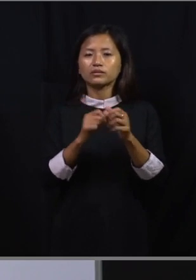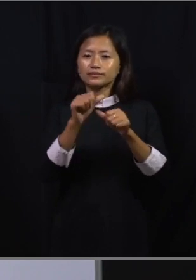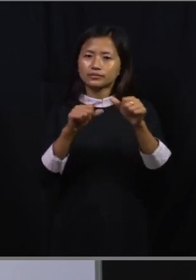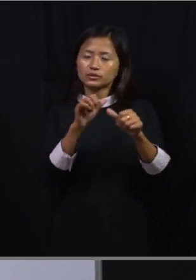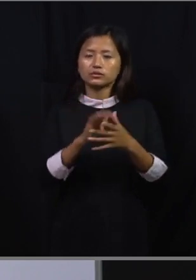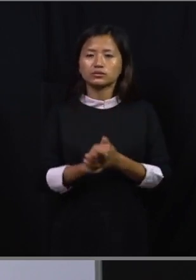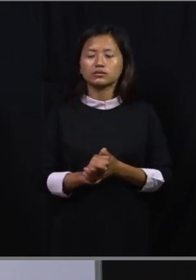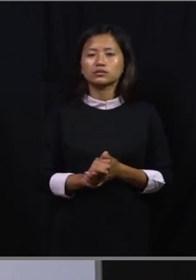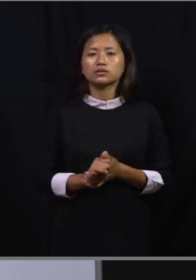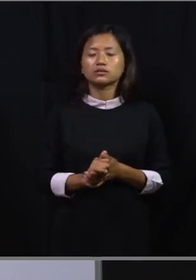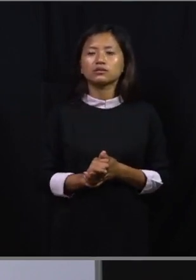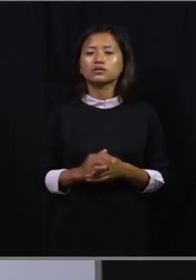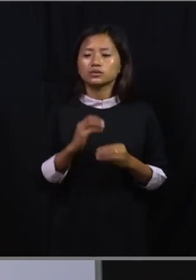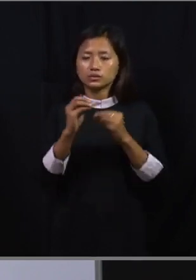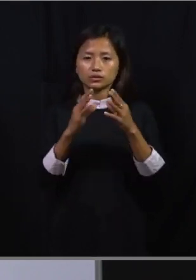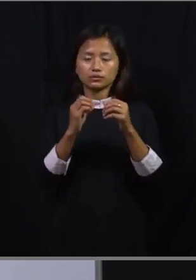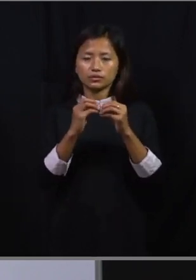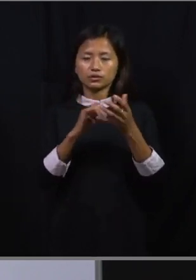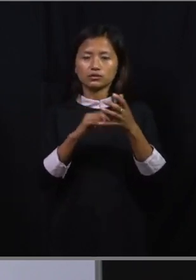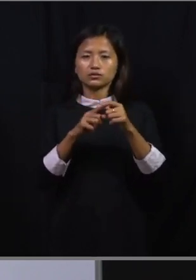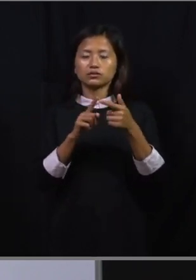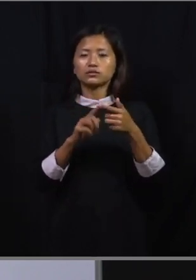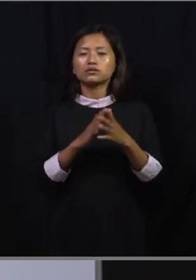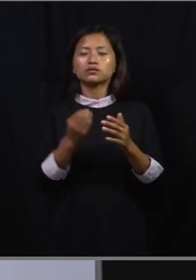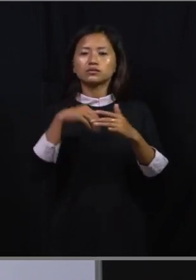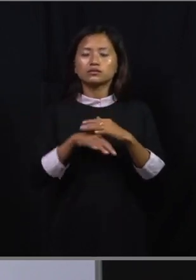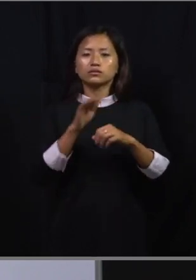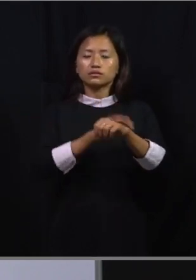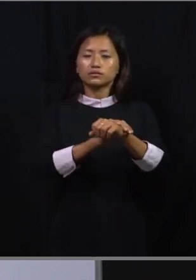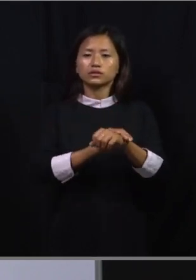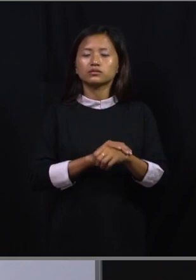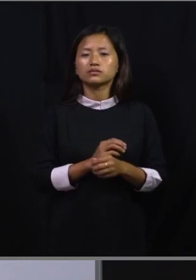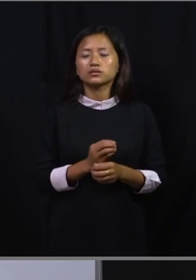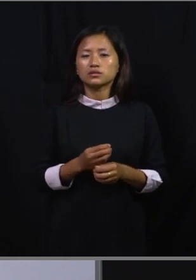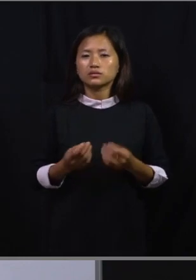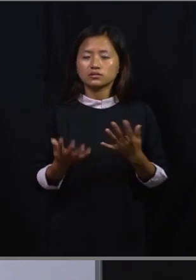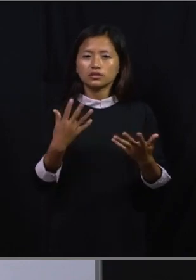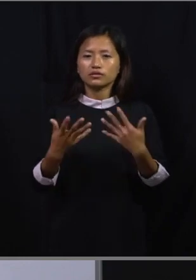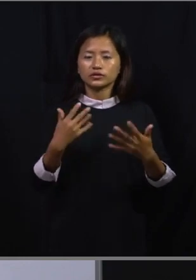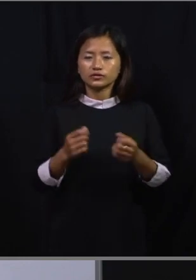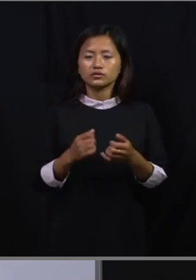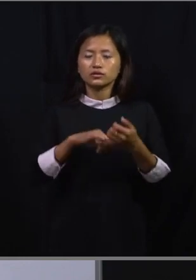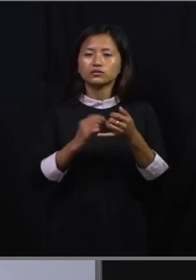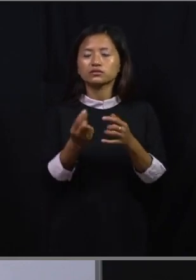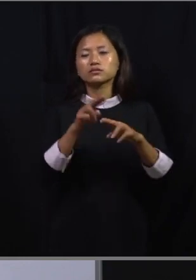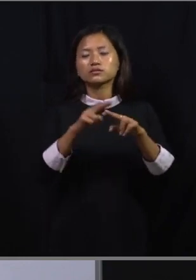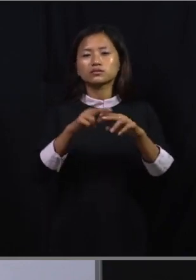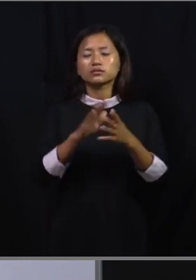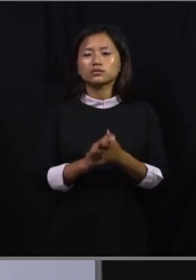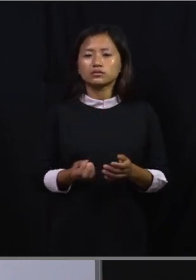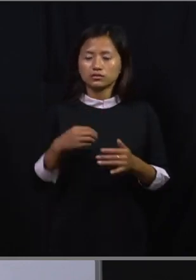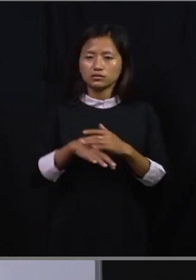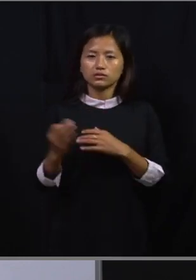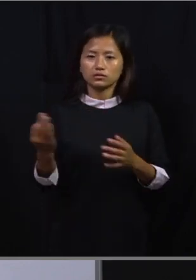afford the loans, which is based on equality and which is based on self-sufficiency. So under this new economic